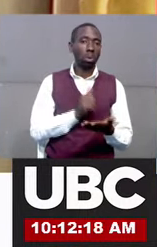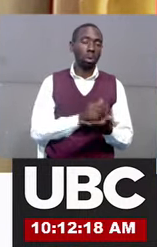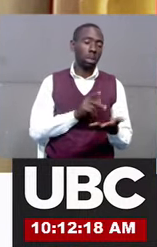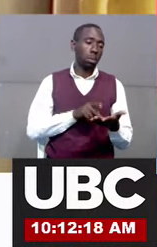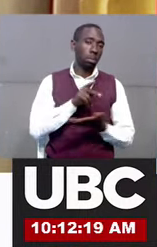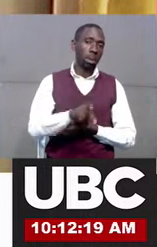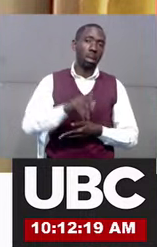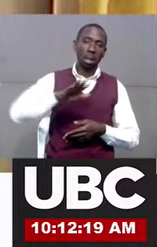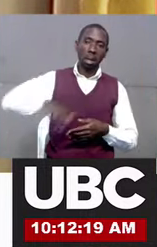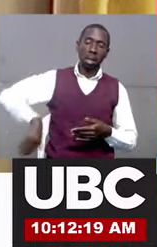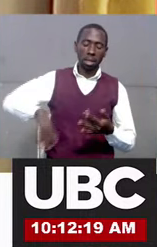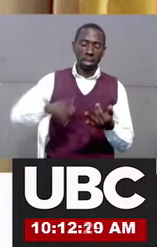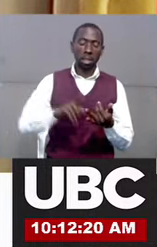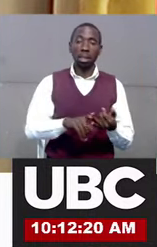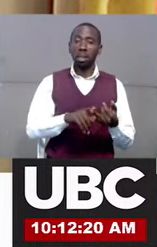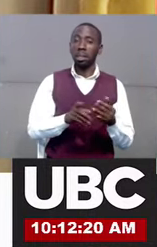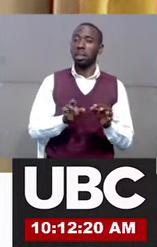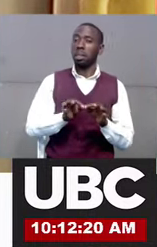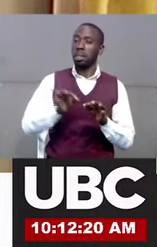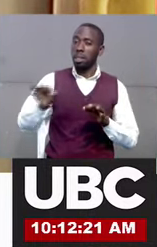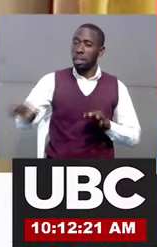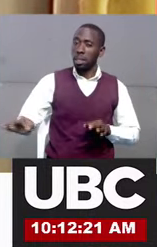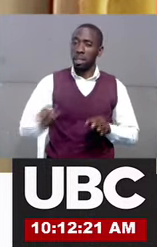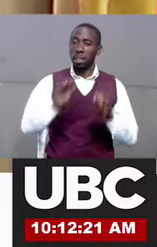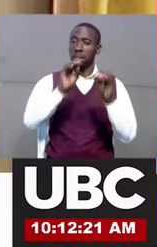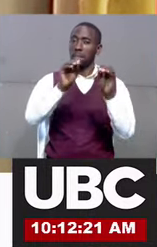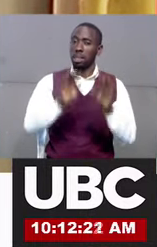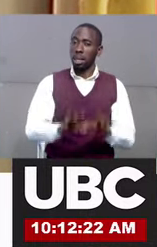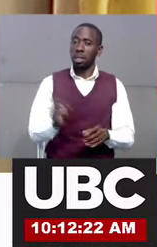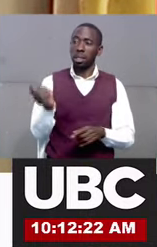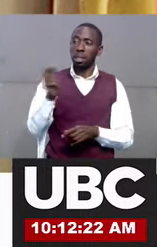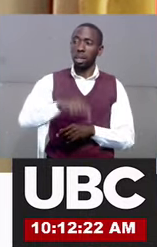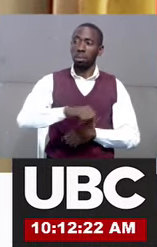distance of teachers from where they stay to school.